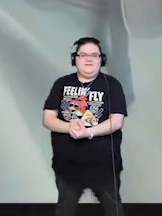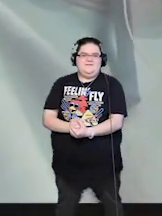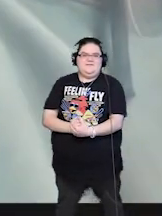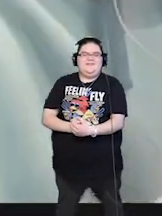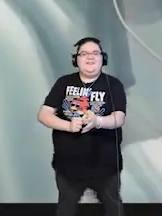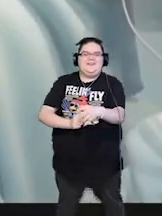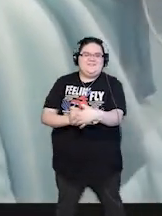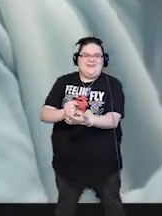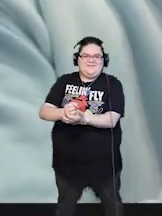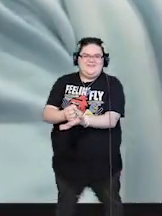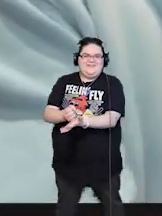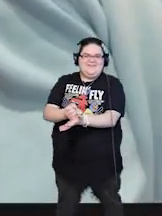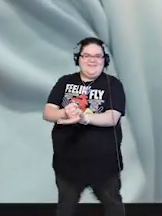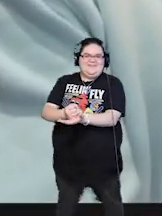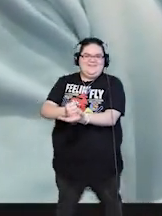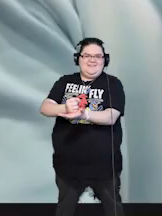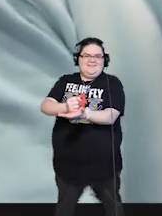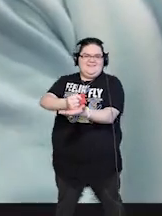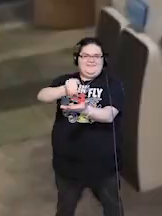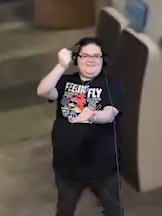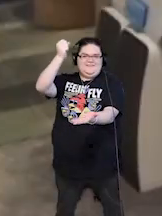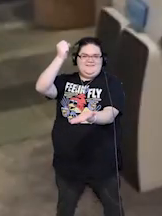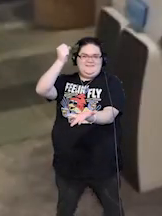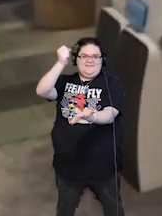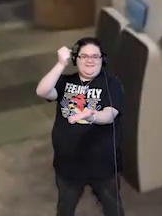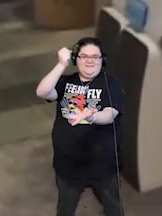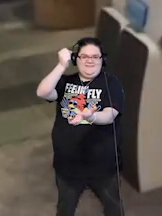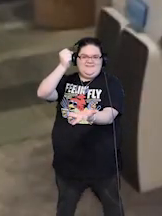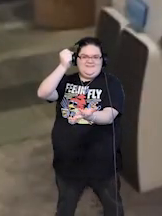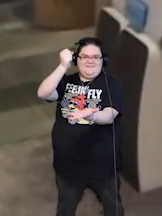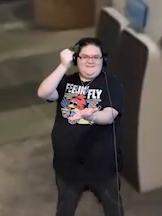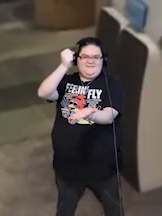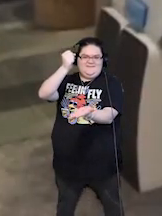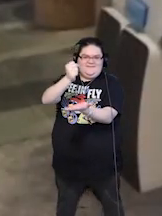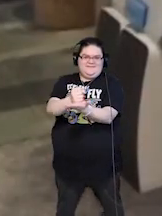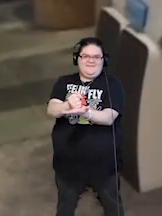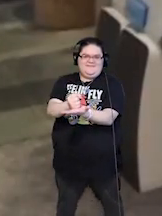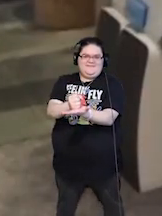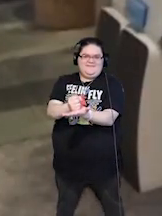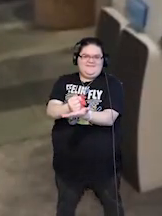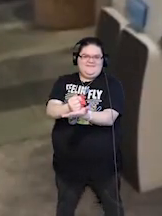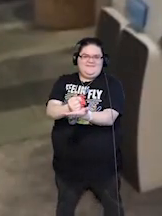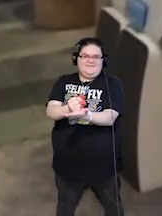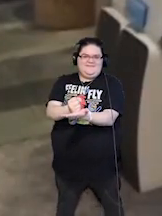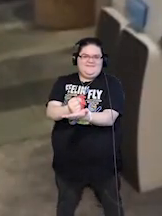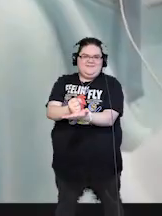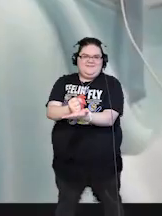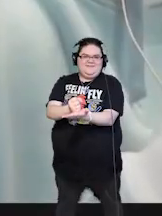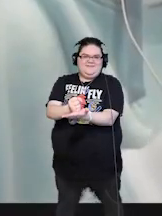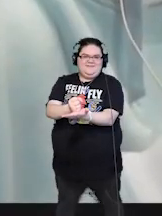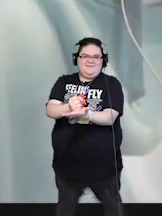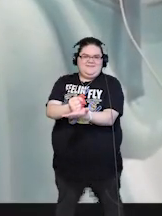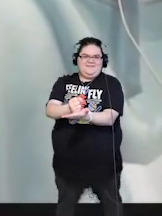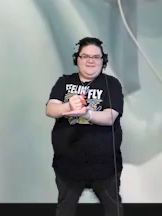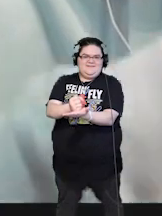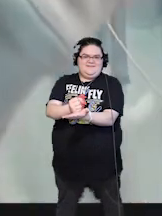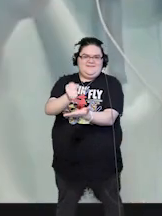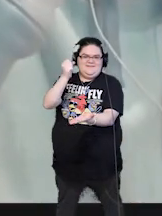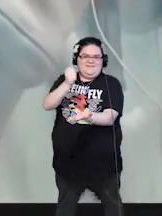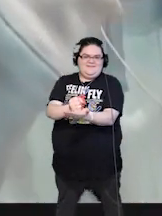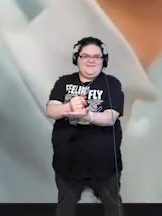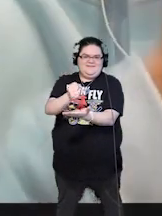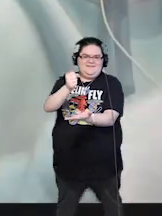outro game. A little outro game. Right, go on. Alright. Do you want to count? You count us in, Toby, and then we'll do it. Alright.